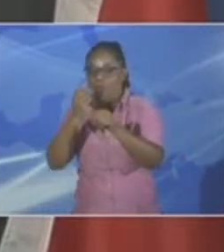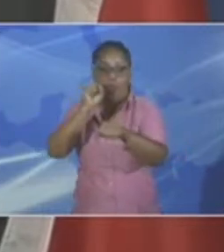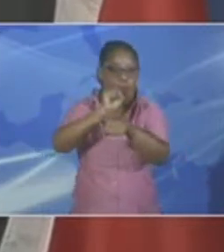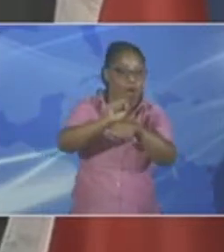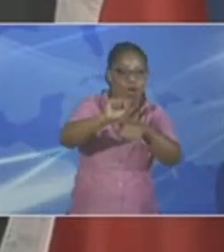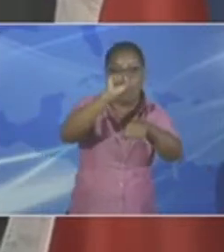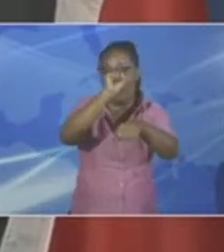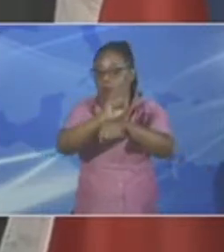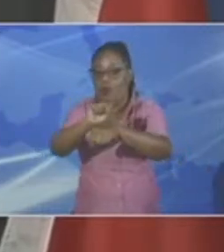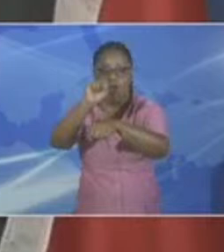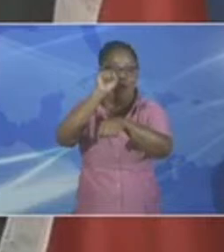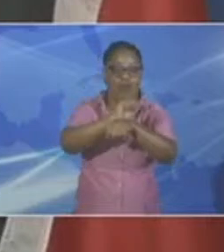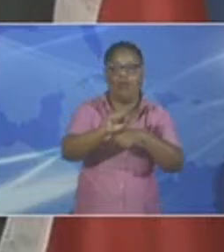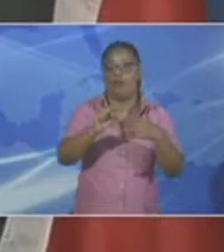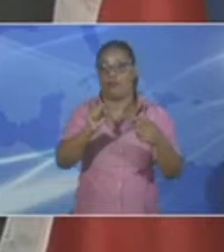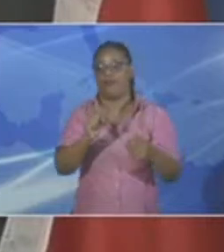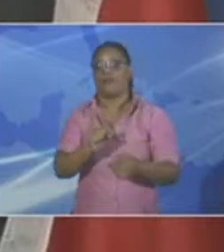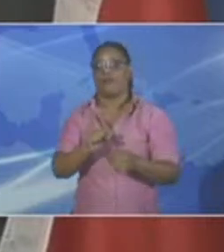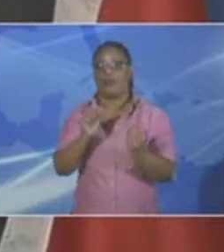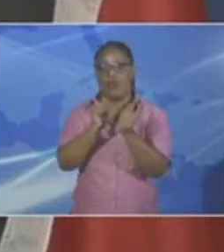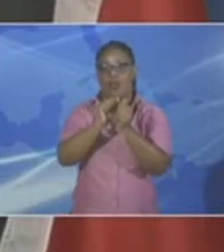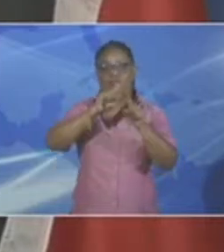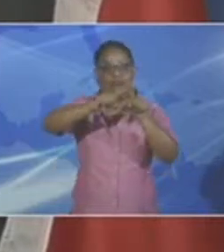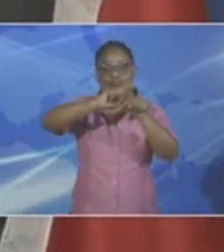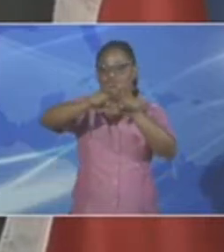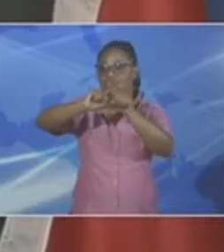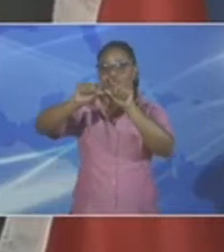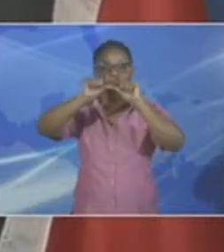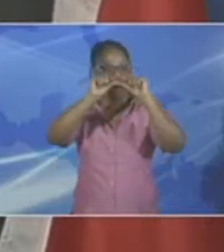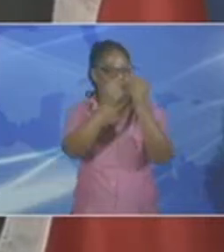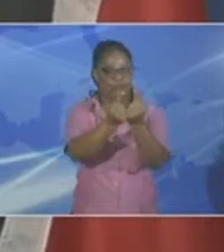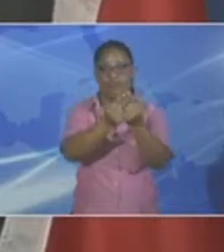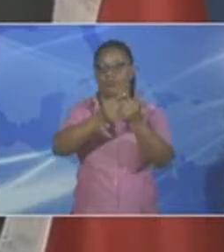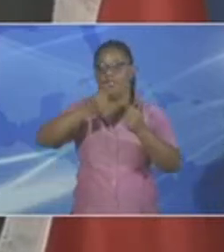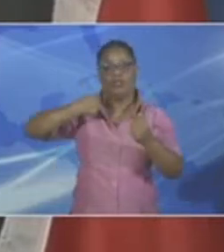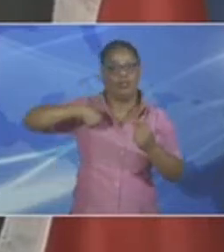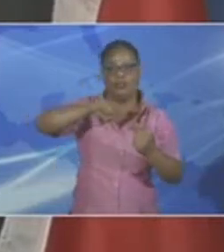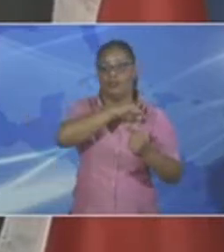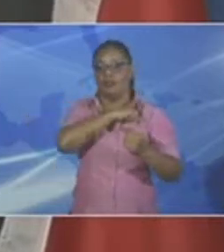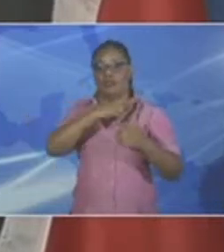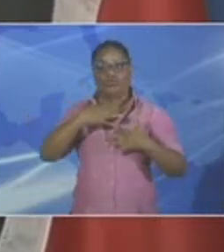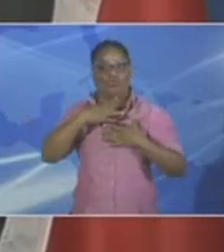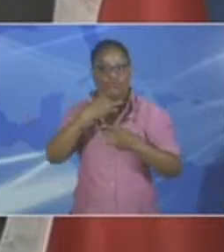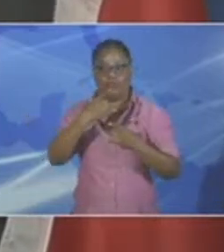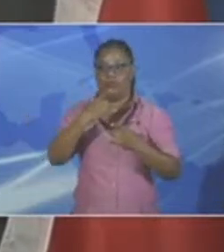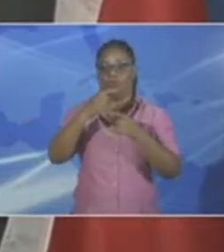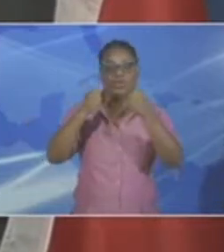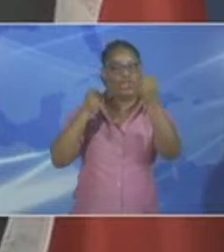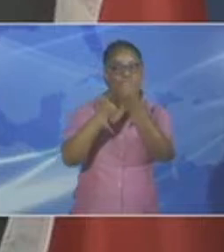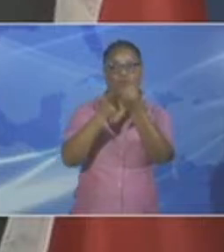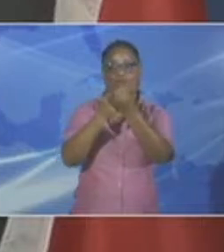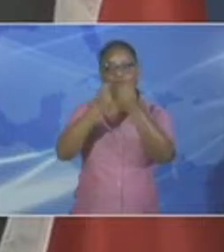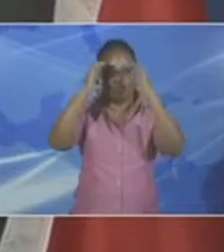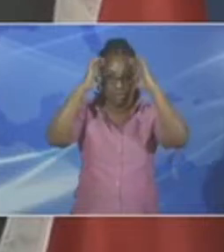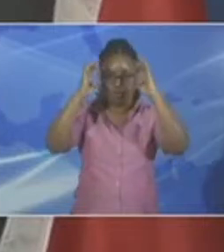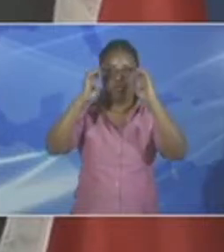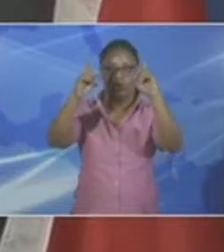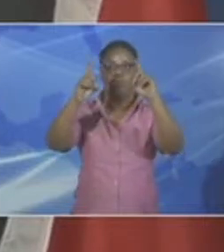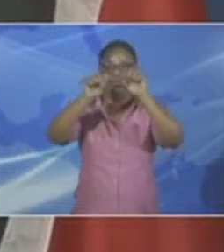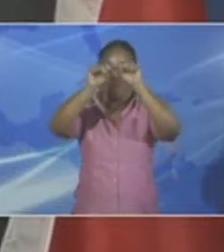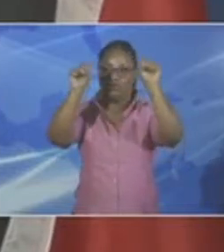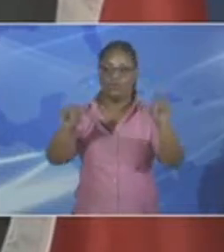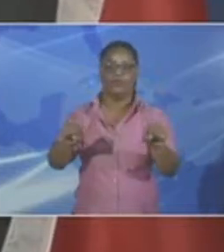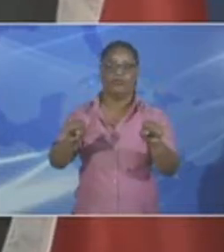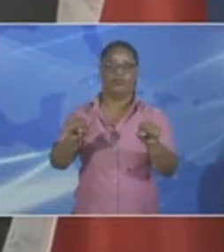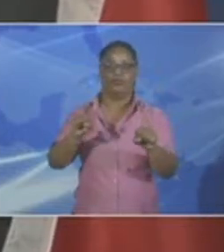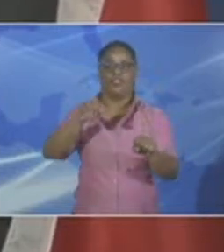the stakeholders in the education system to find possibilities not everybody saw those